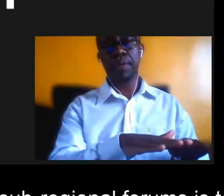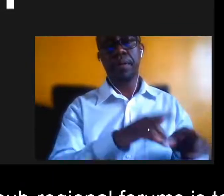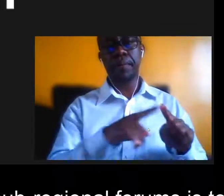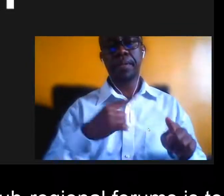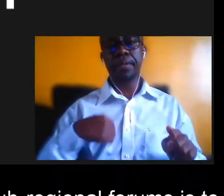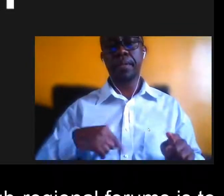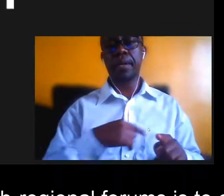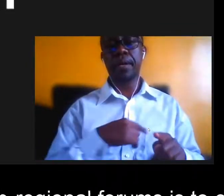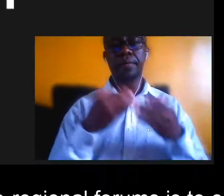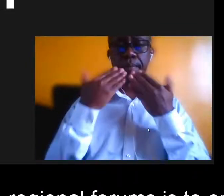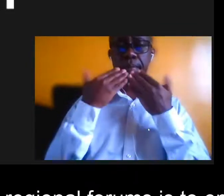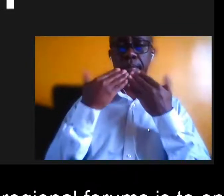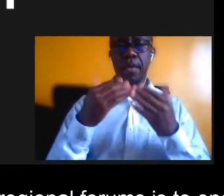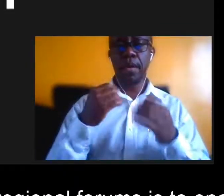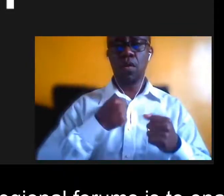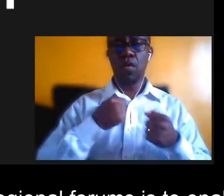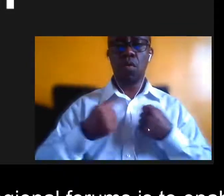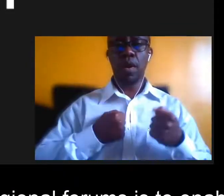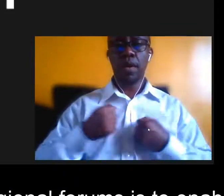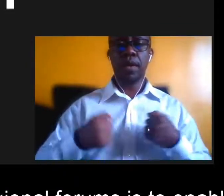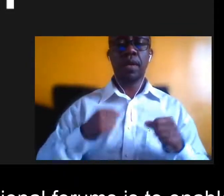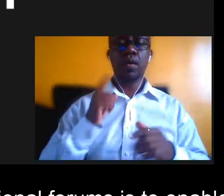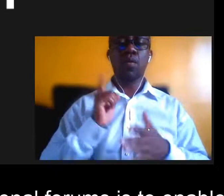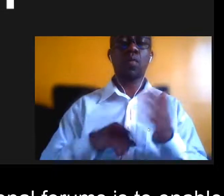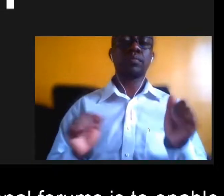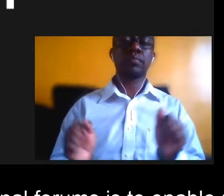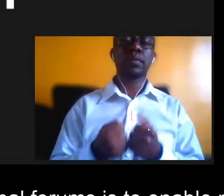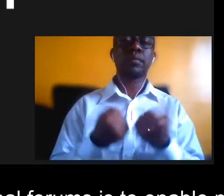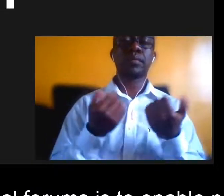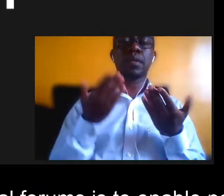happened. This is a time of